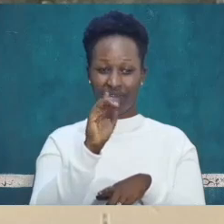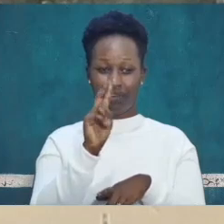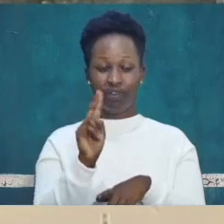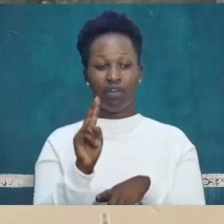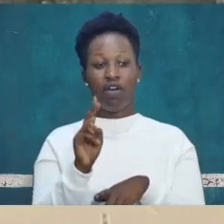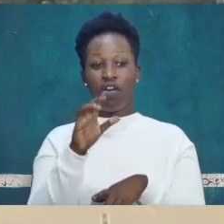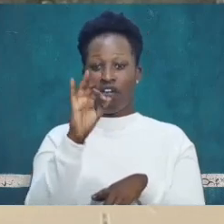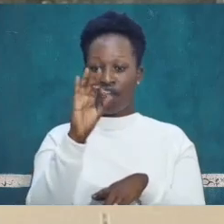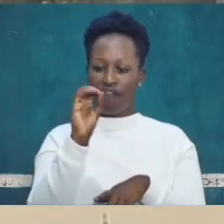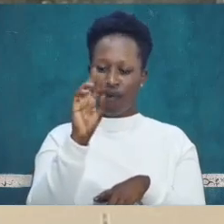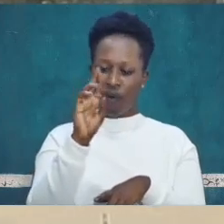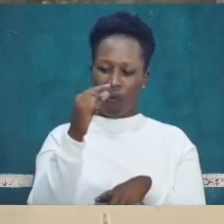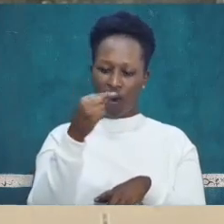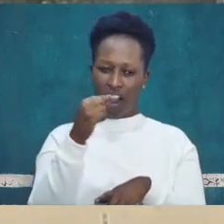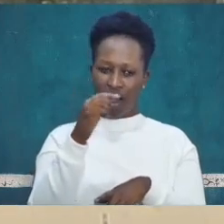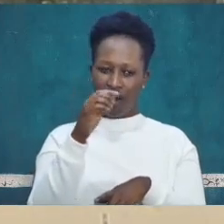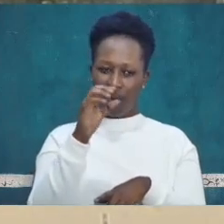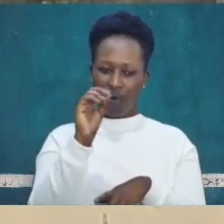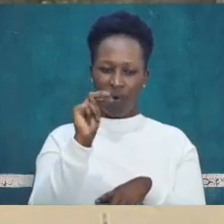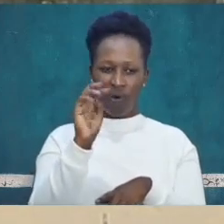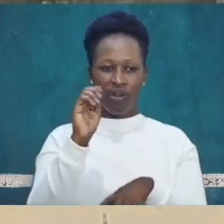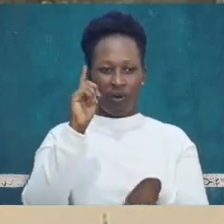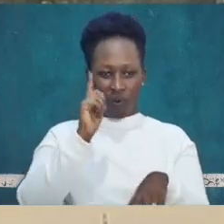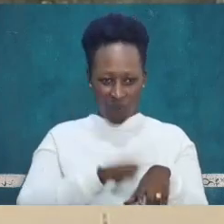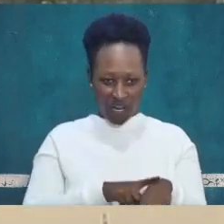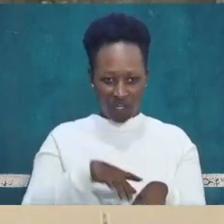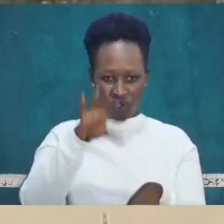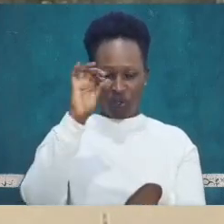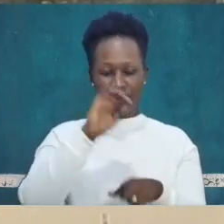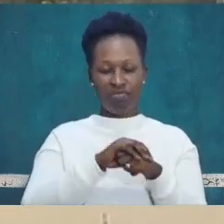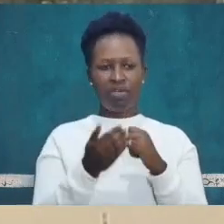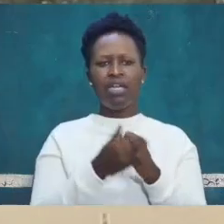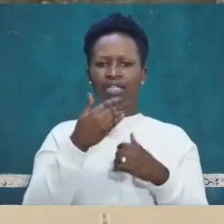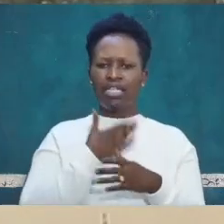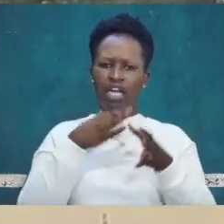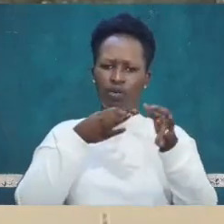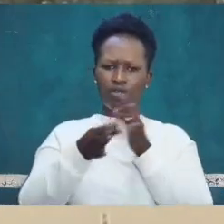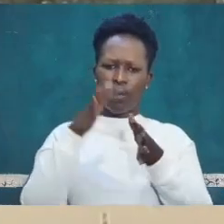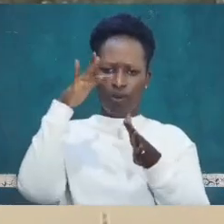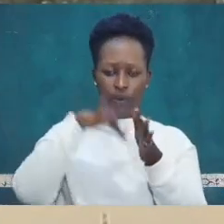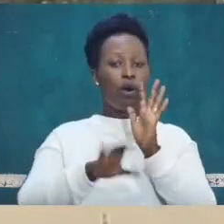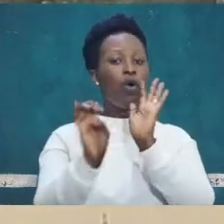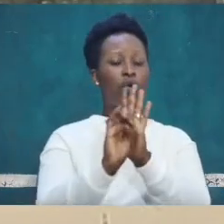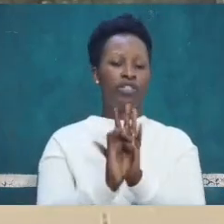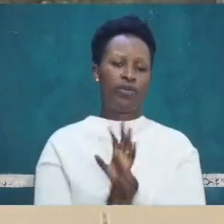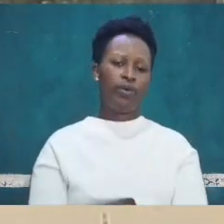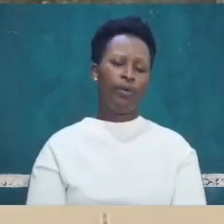want to explain more so that you understand what opportunity cost is. Assume